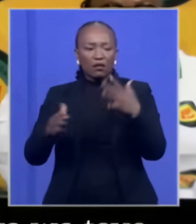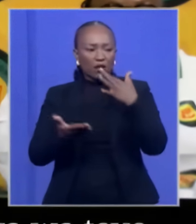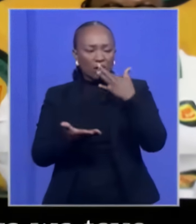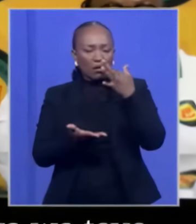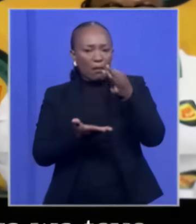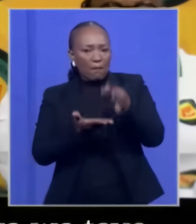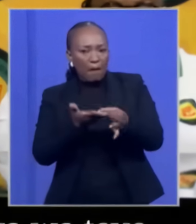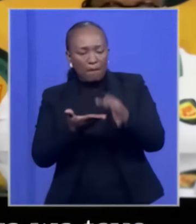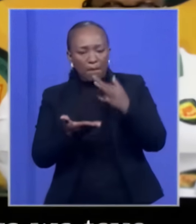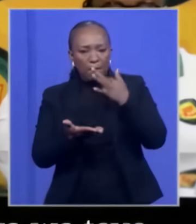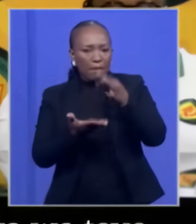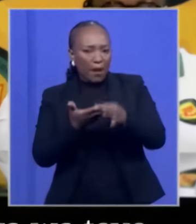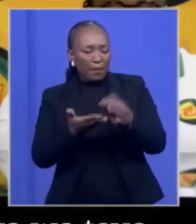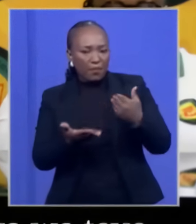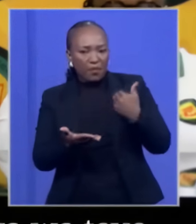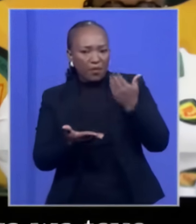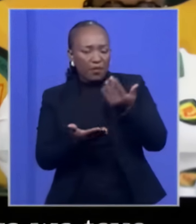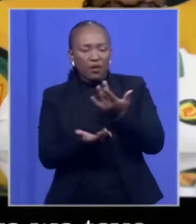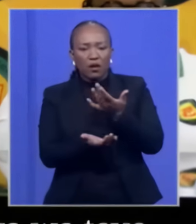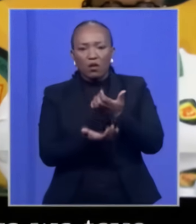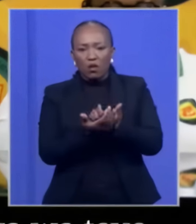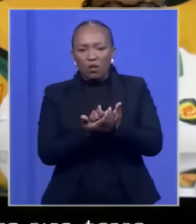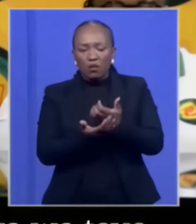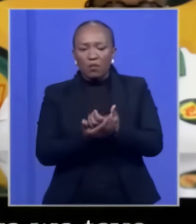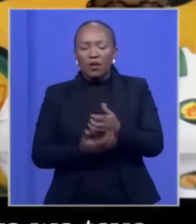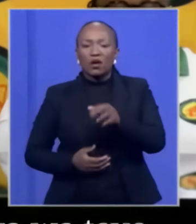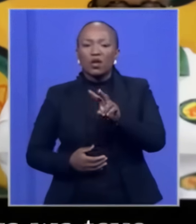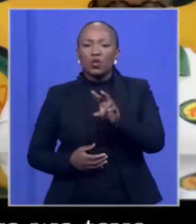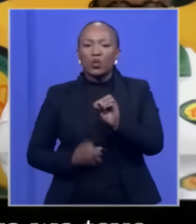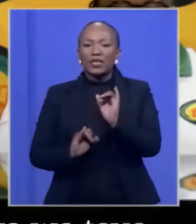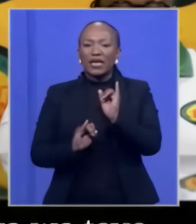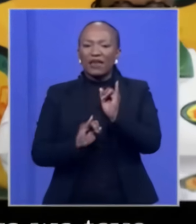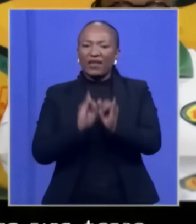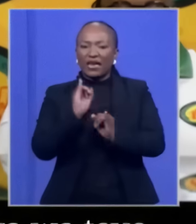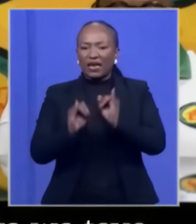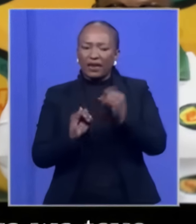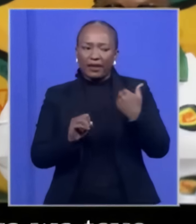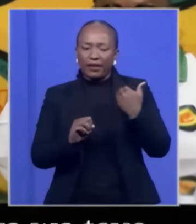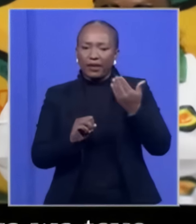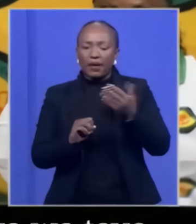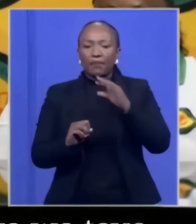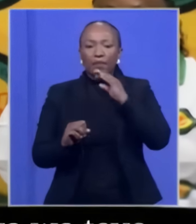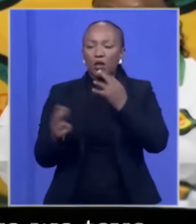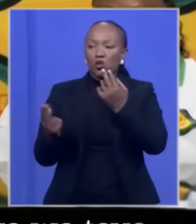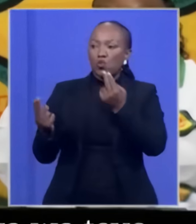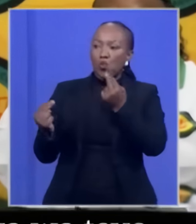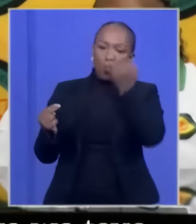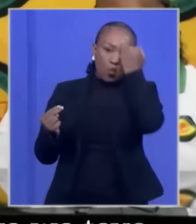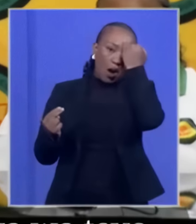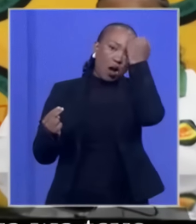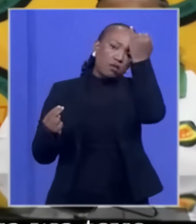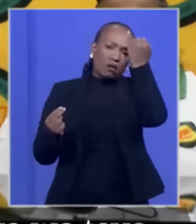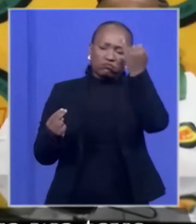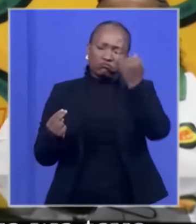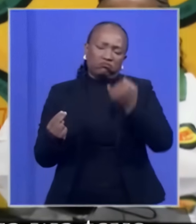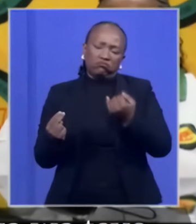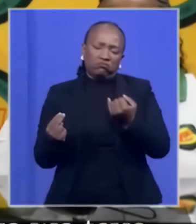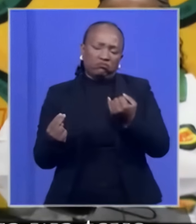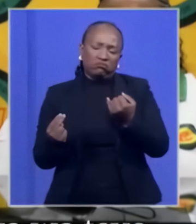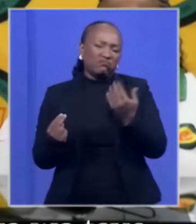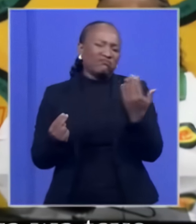right from 2011, and we're not going to say it's new ideas that comes with the 26th National Congress.